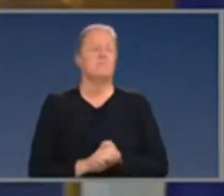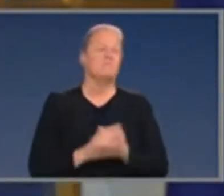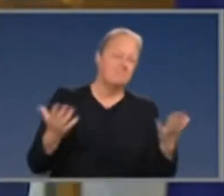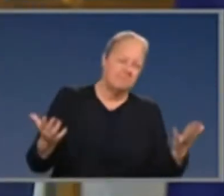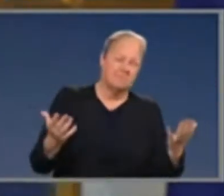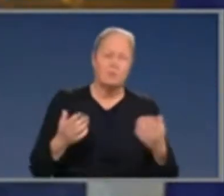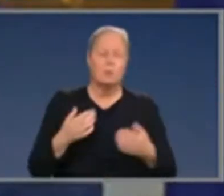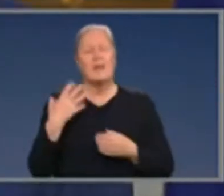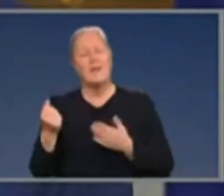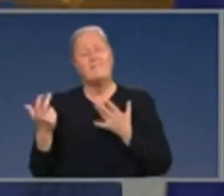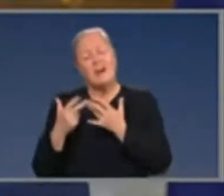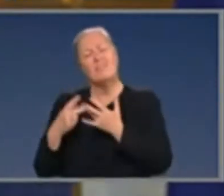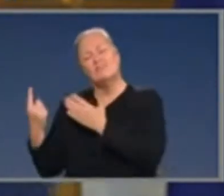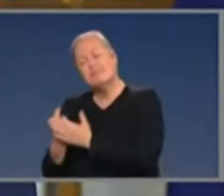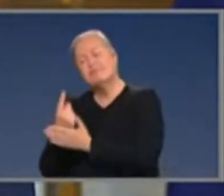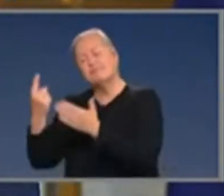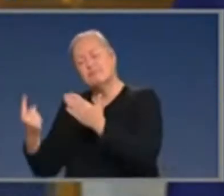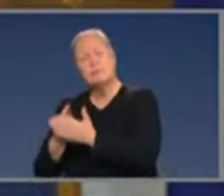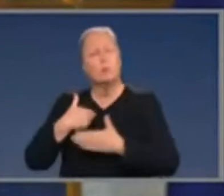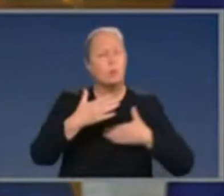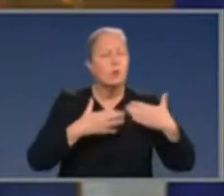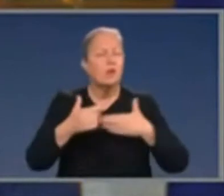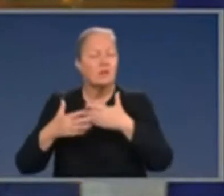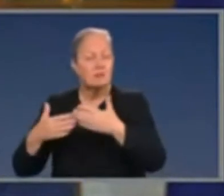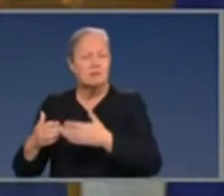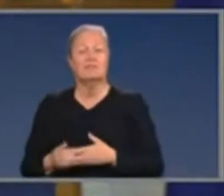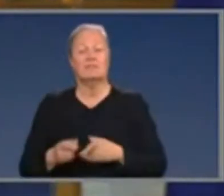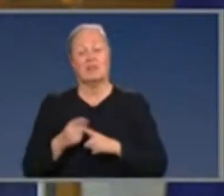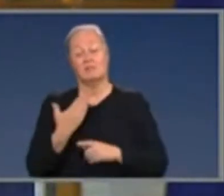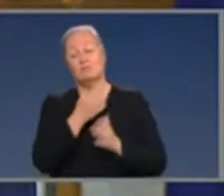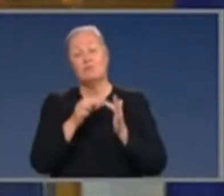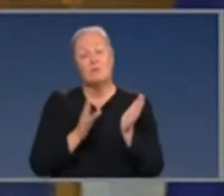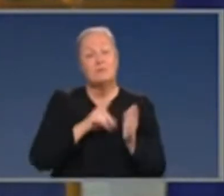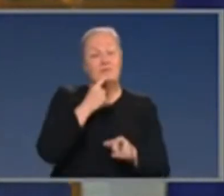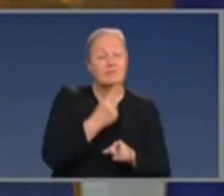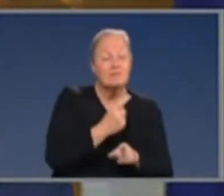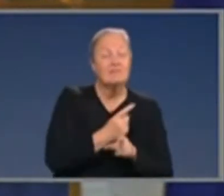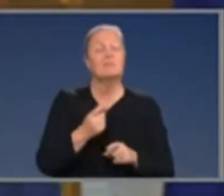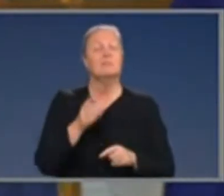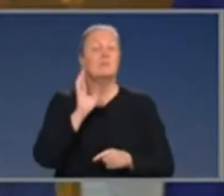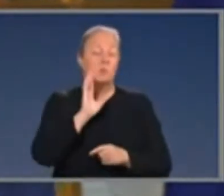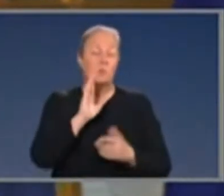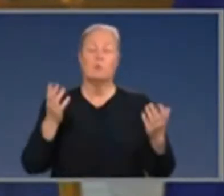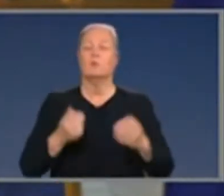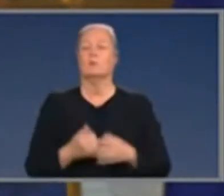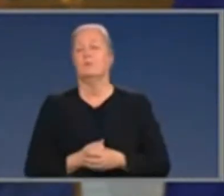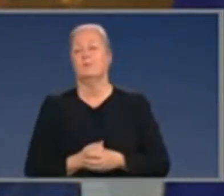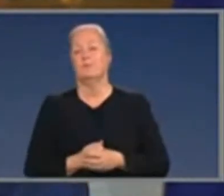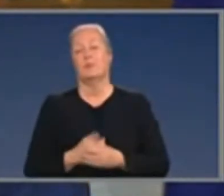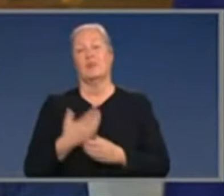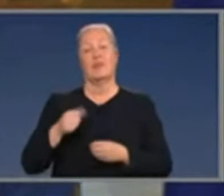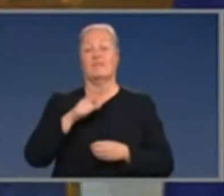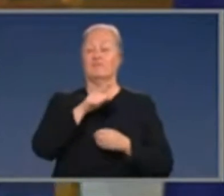other things we are doing. As Prime Minister and Minister Hunt have said, we've set up a joint Victorian and Commonwealth